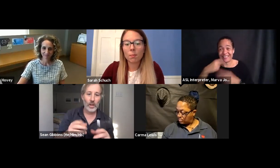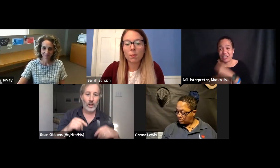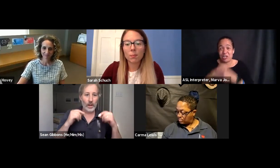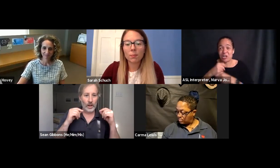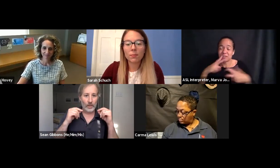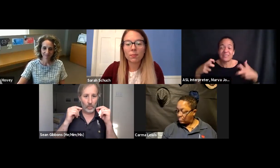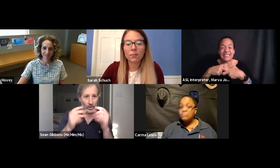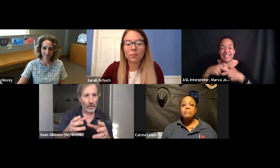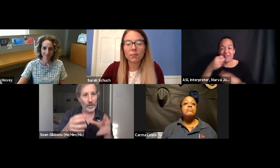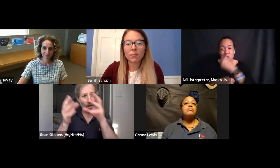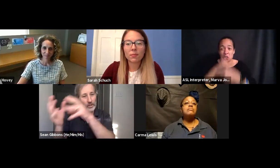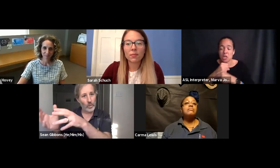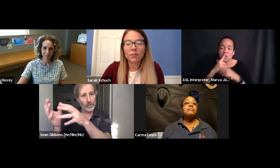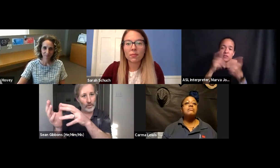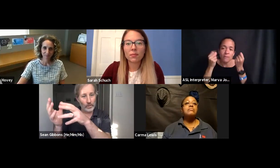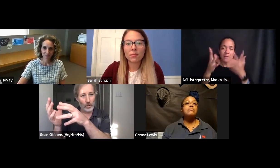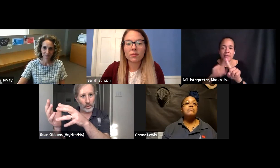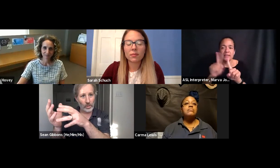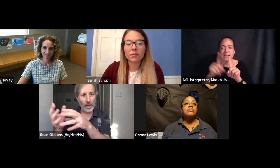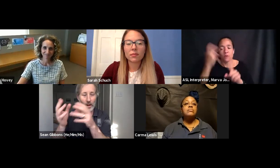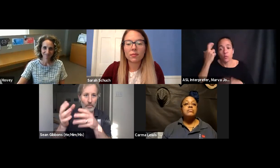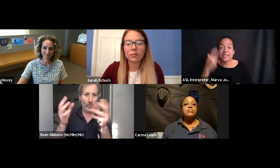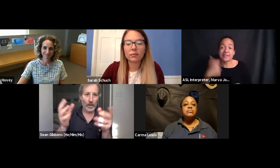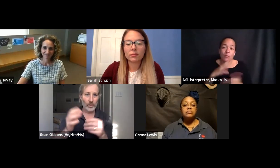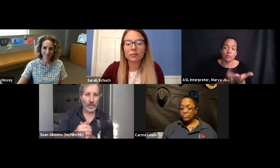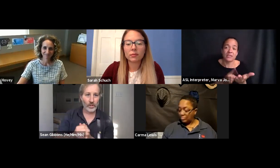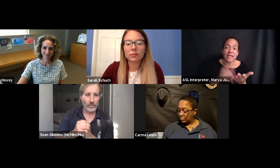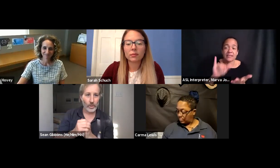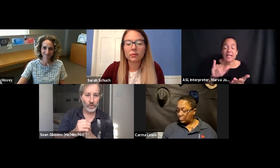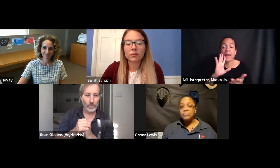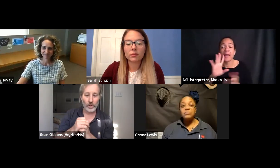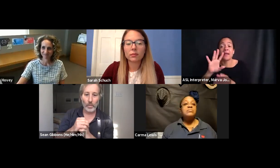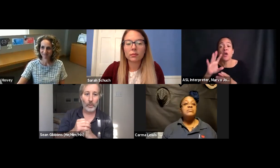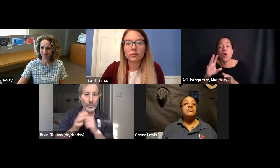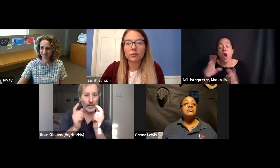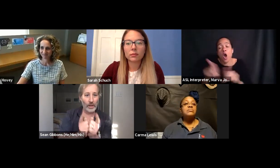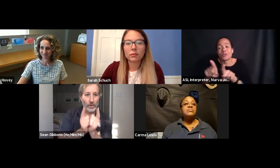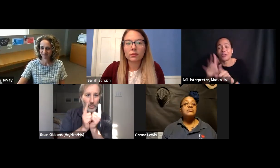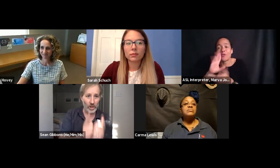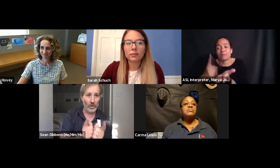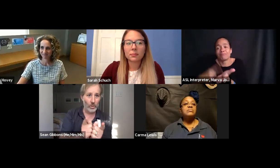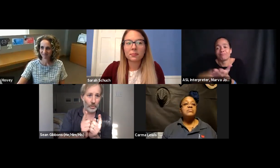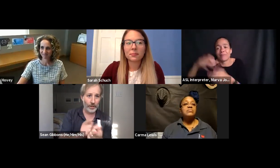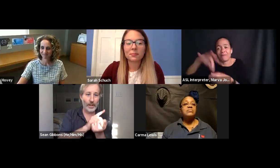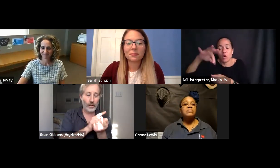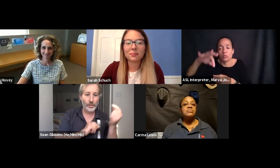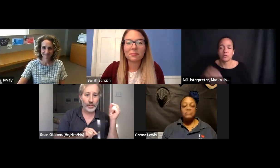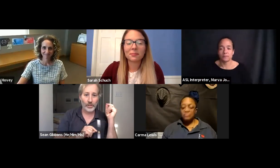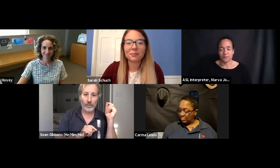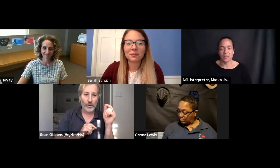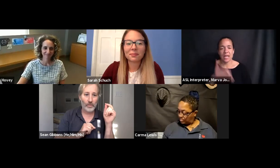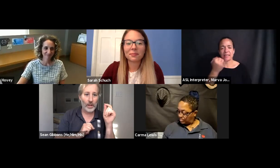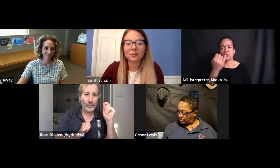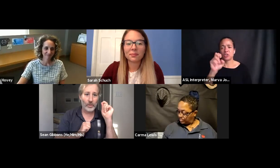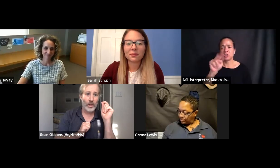reasons. But we're going to talk about that, as well as the vote and what's up ahead and how people can exercise their voice and use their power. So that's happening with Jenny Oldham leading that conversation,